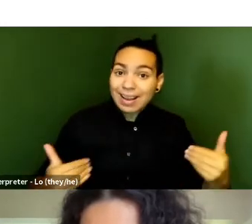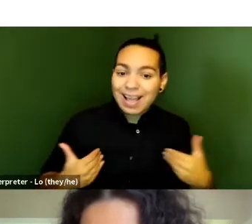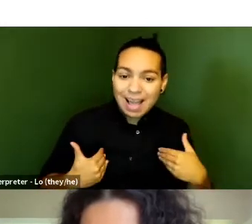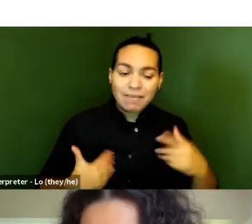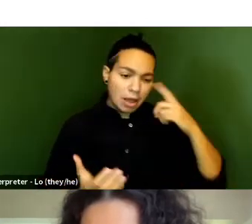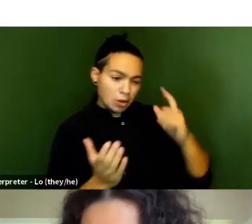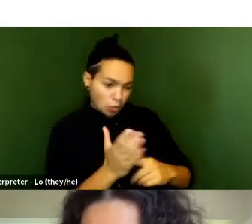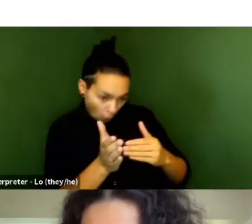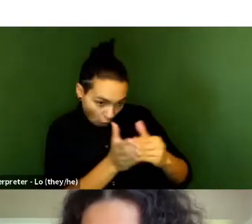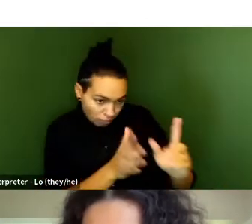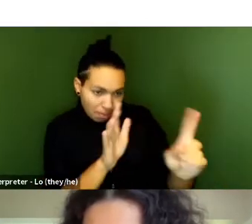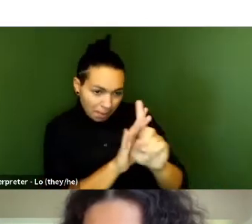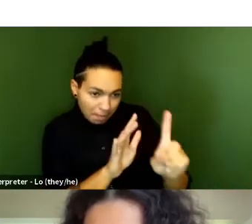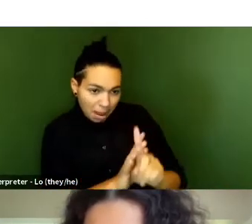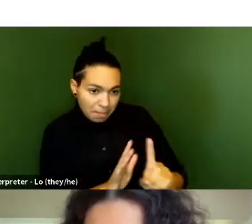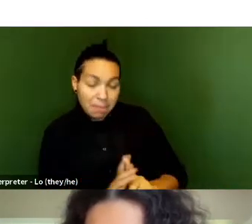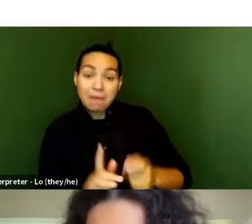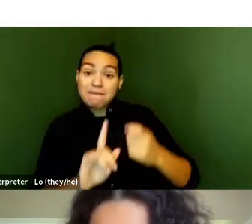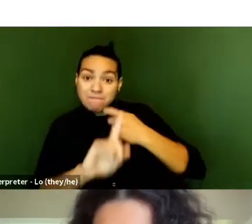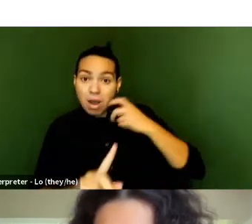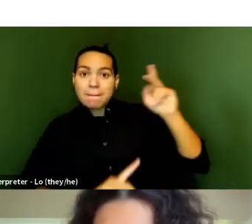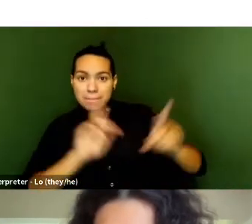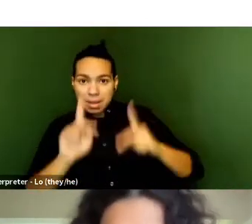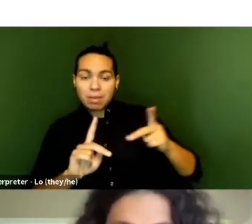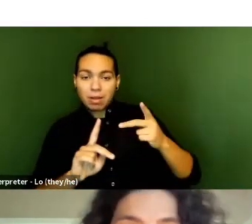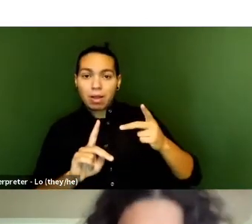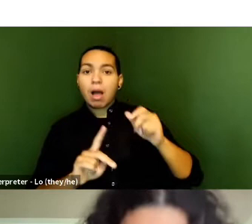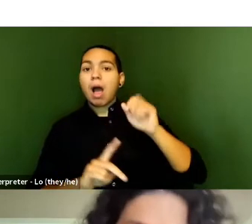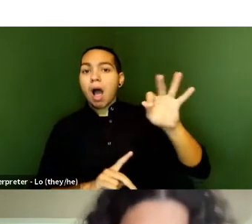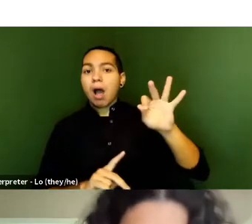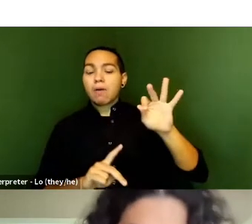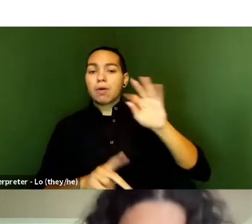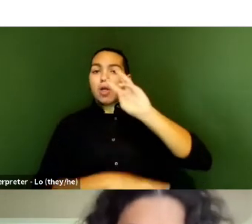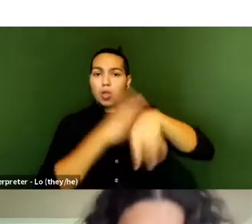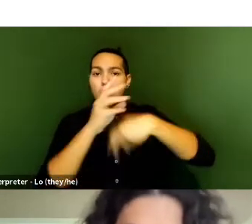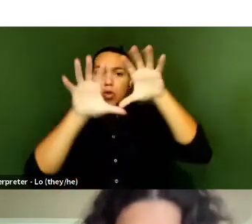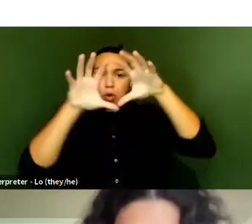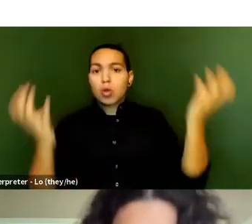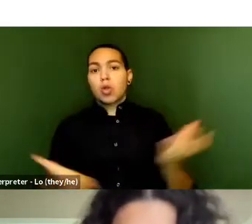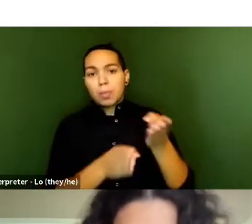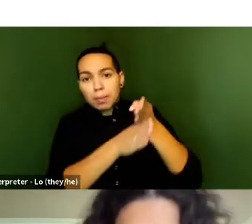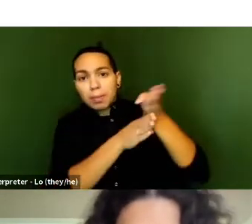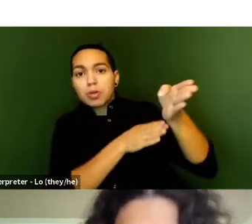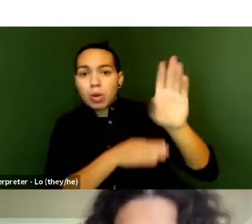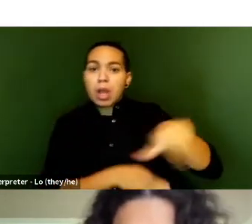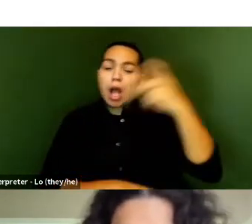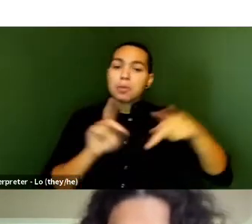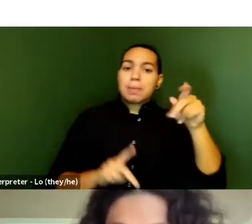in the chat from people of the global majority, from other people of